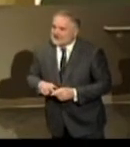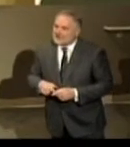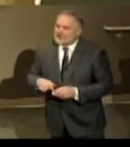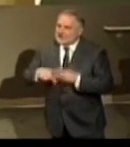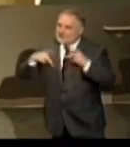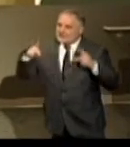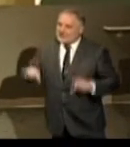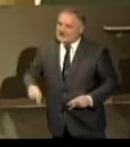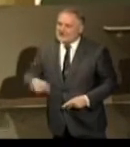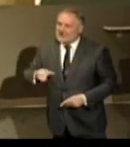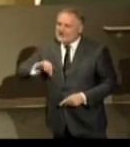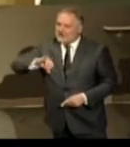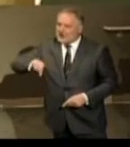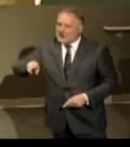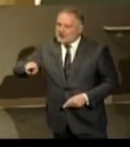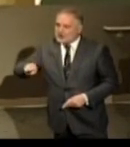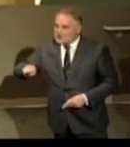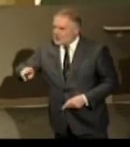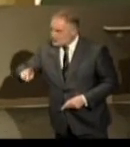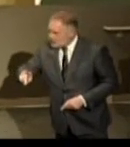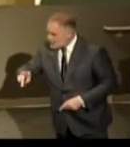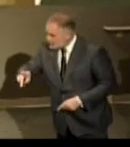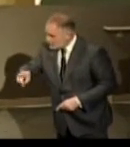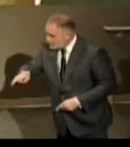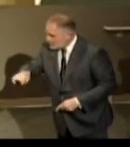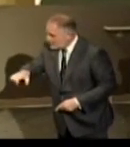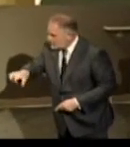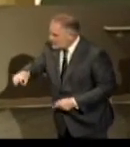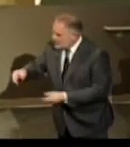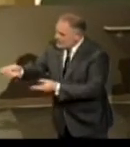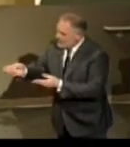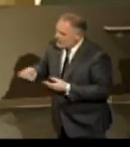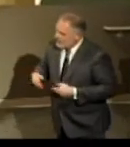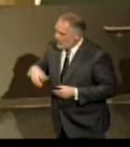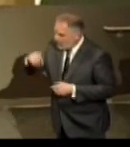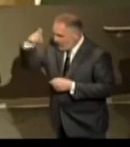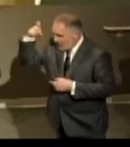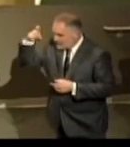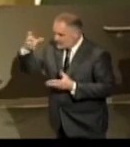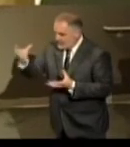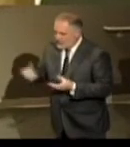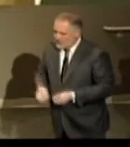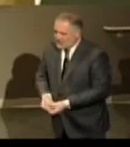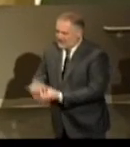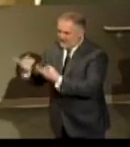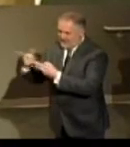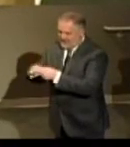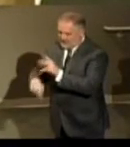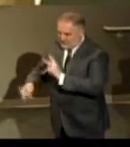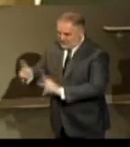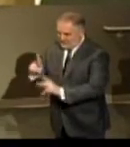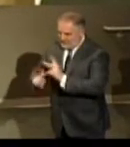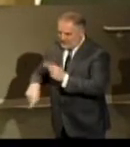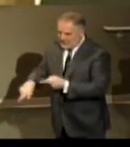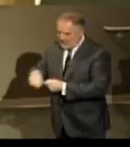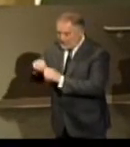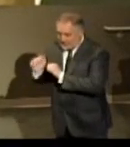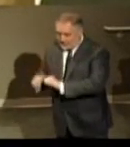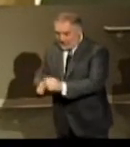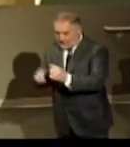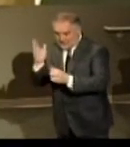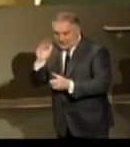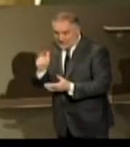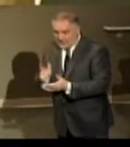which were before the city, brought oxen and garlands of the gates, and would have done sacrifice with the people, which when the apostles Barnabas and Saul heard of